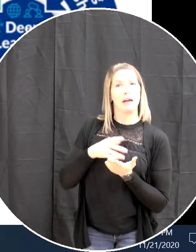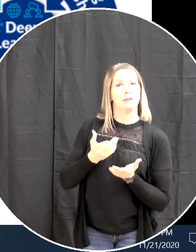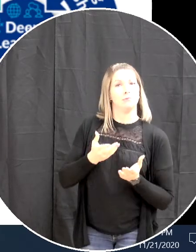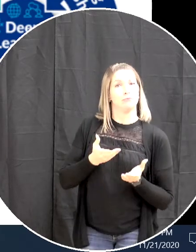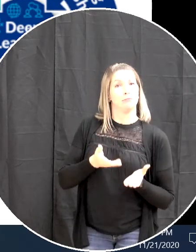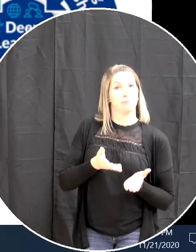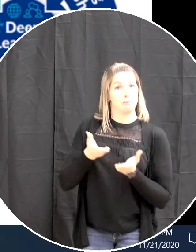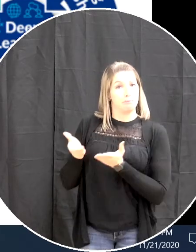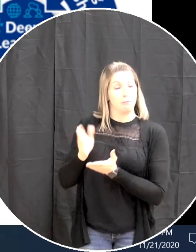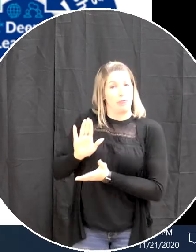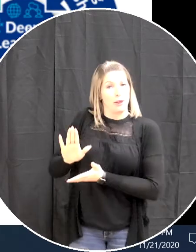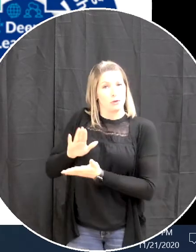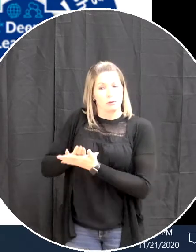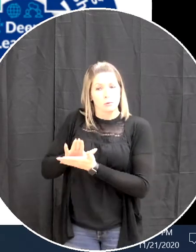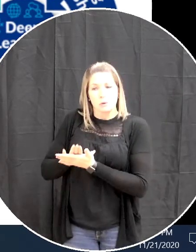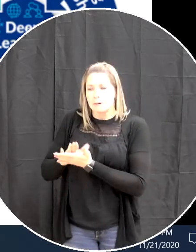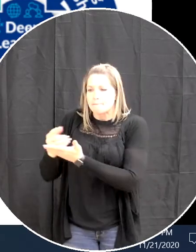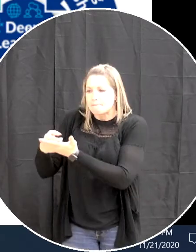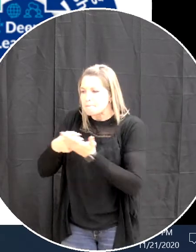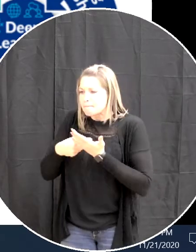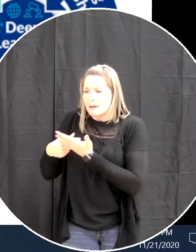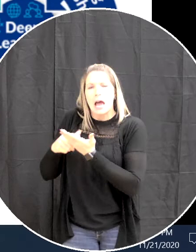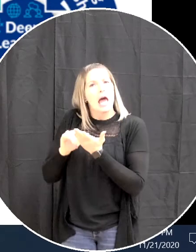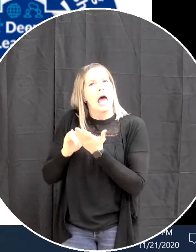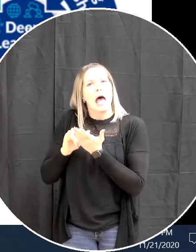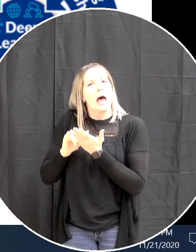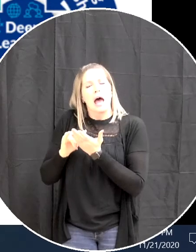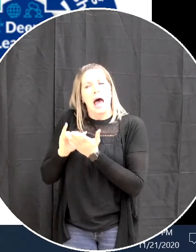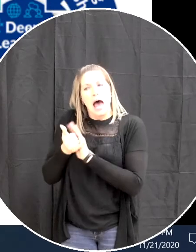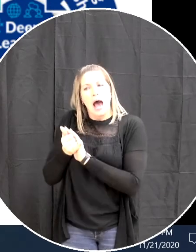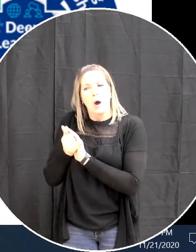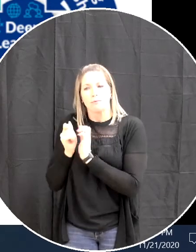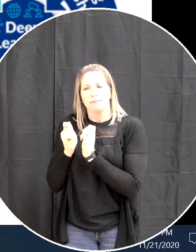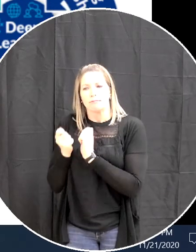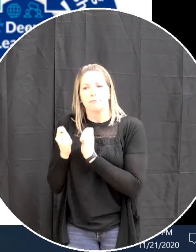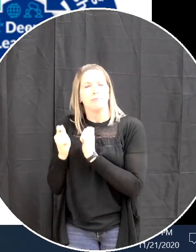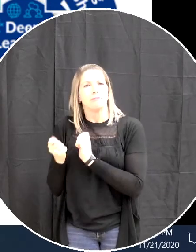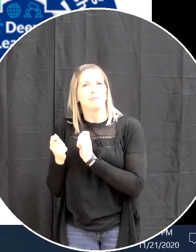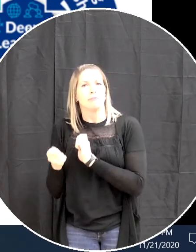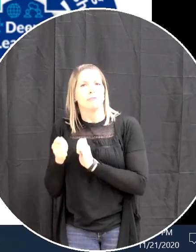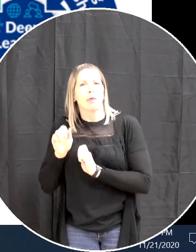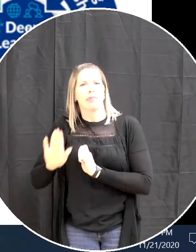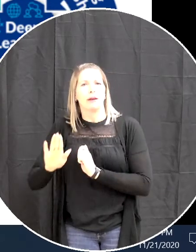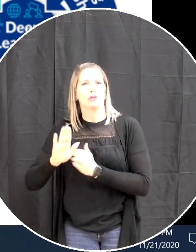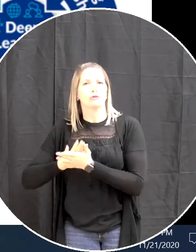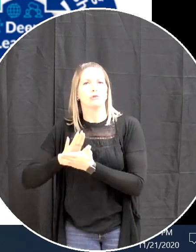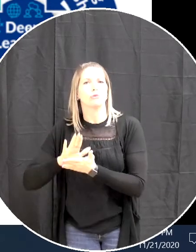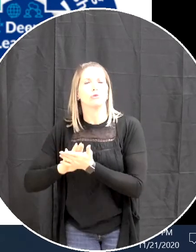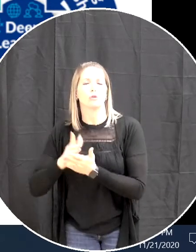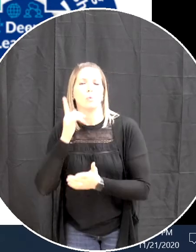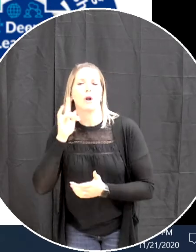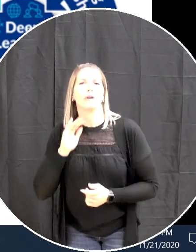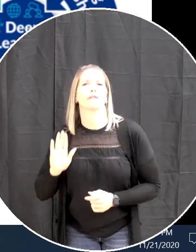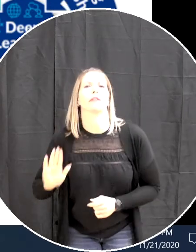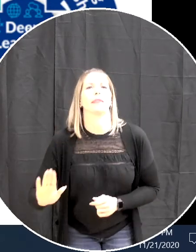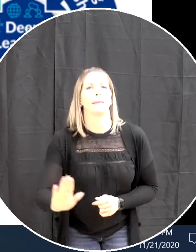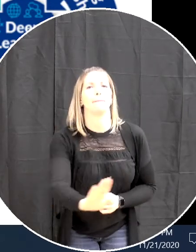and decide how fast or how slow, what support they need to go forward with our deep learning initiatives.